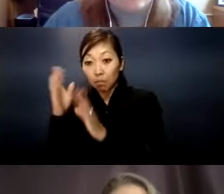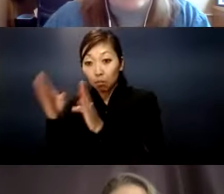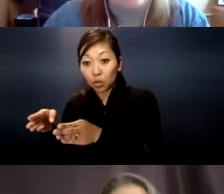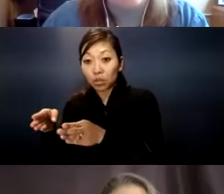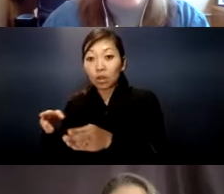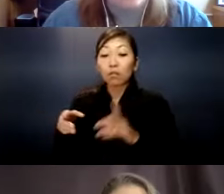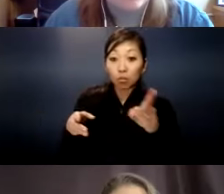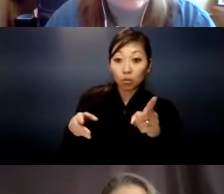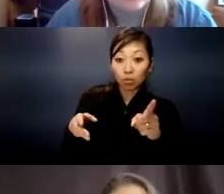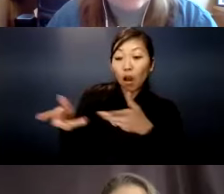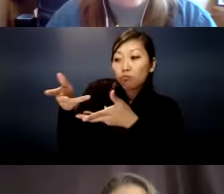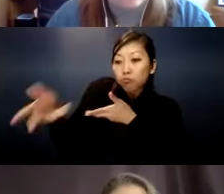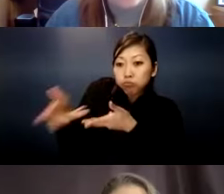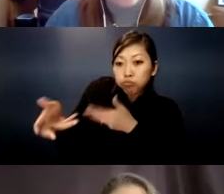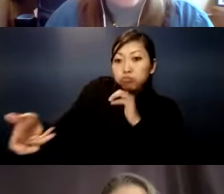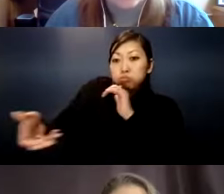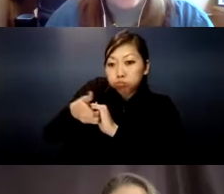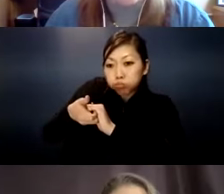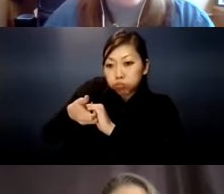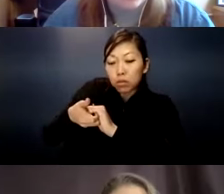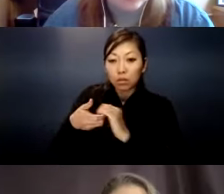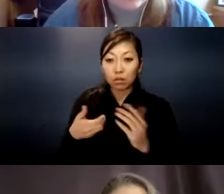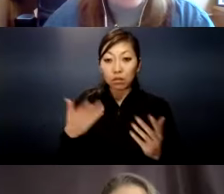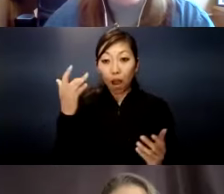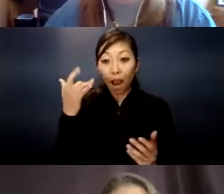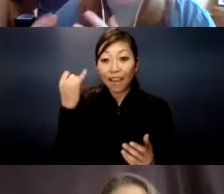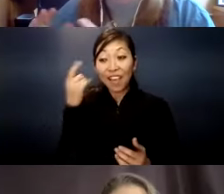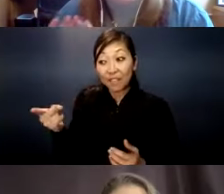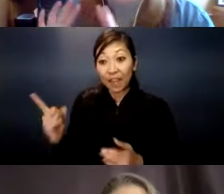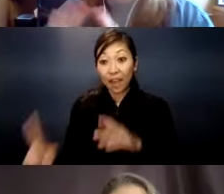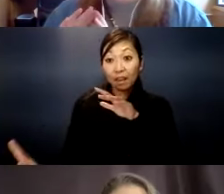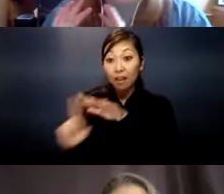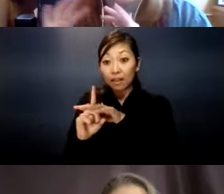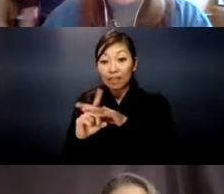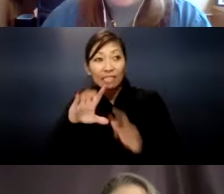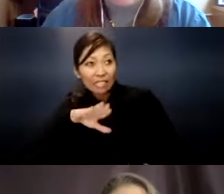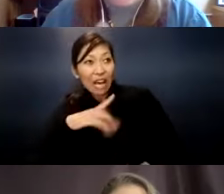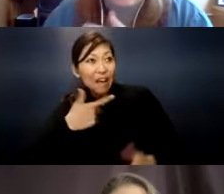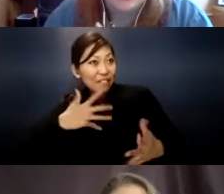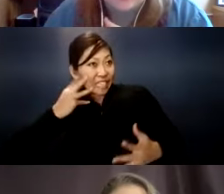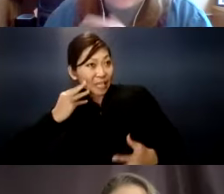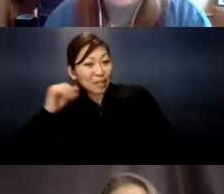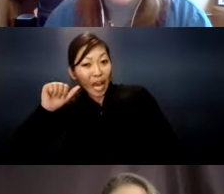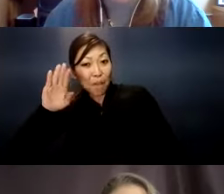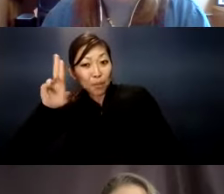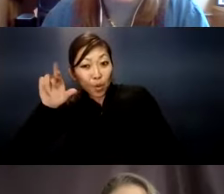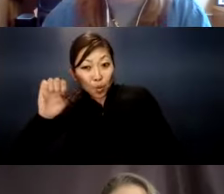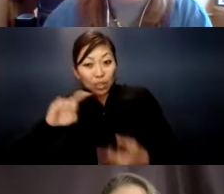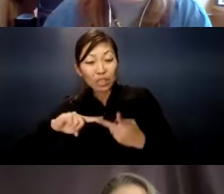is coming to you to say, hey, I experienced abuse, or like my partner is being